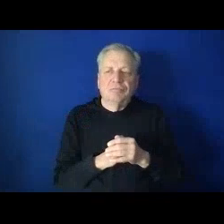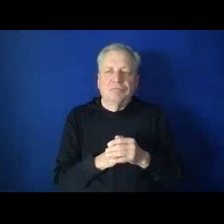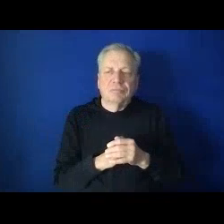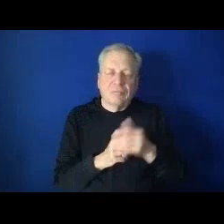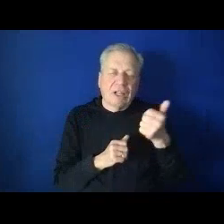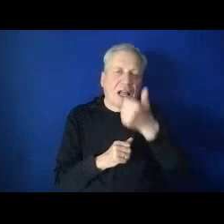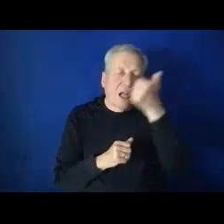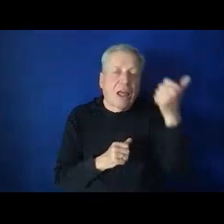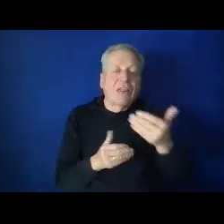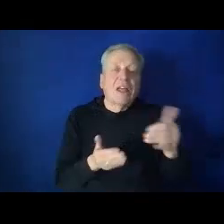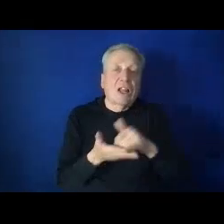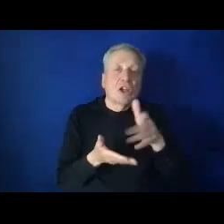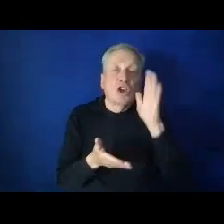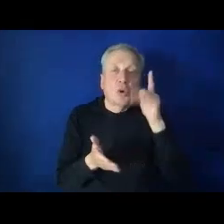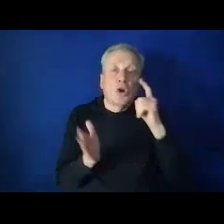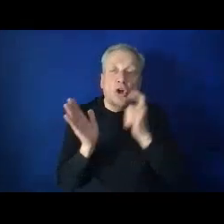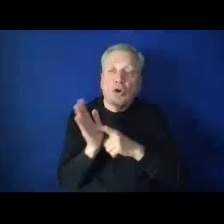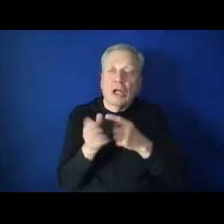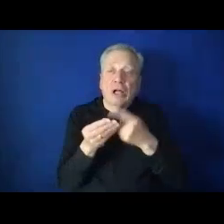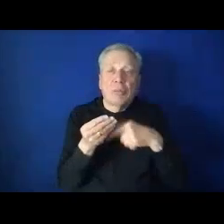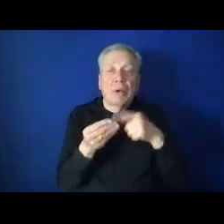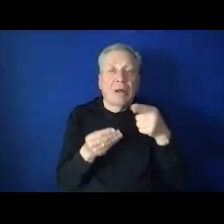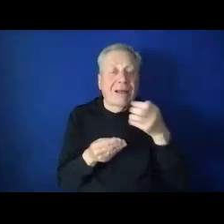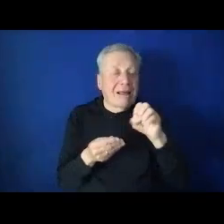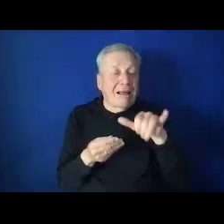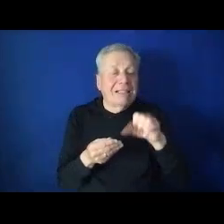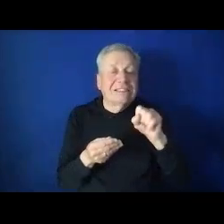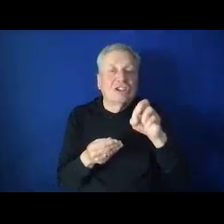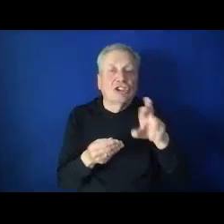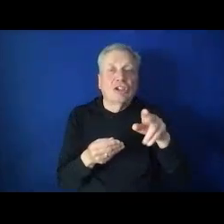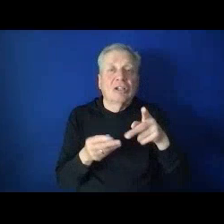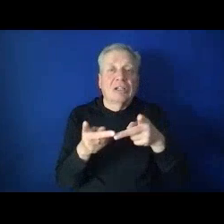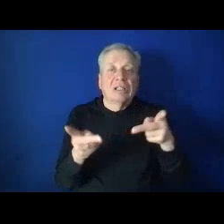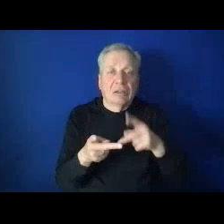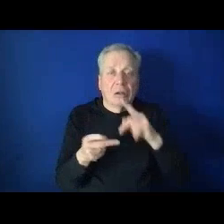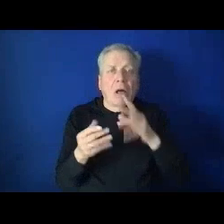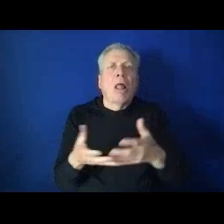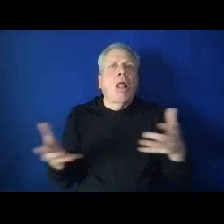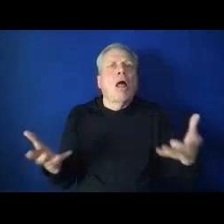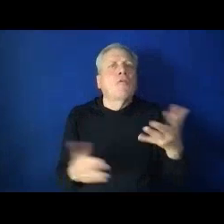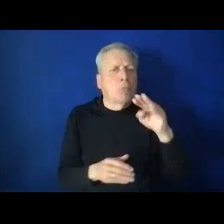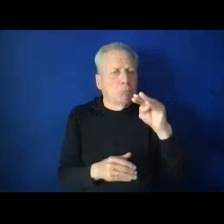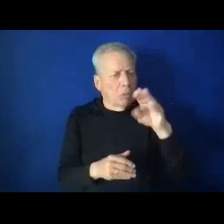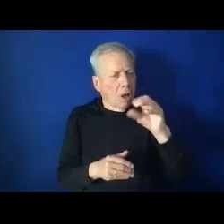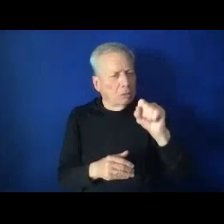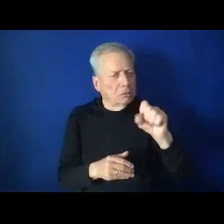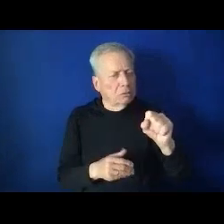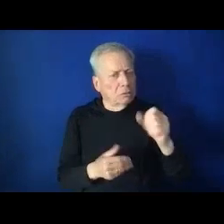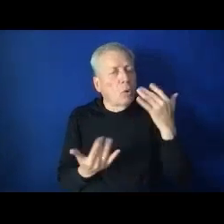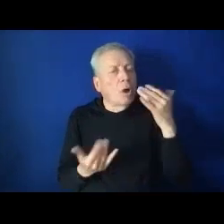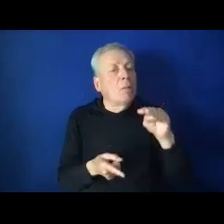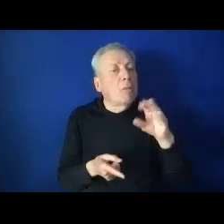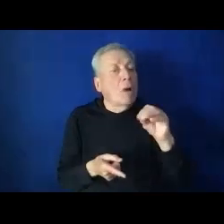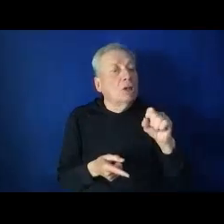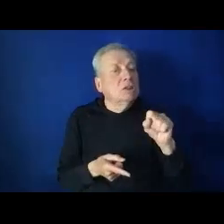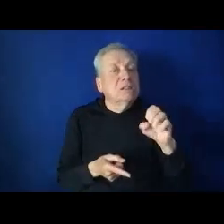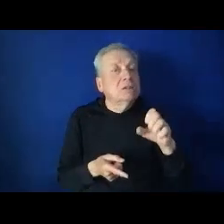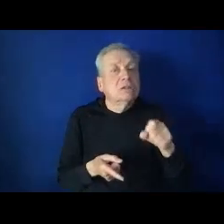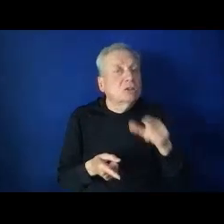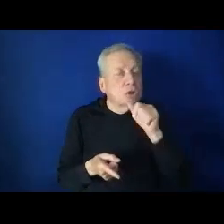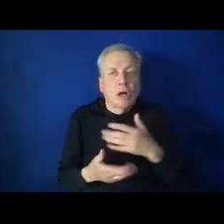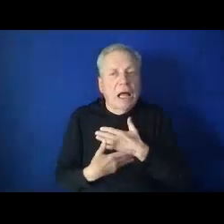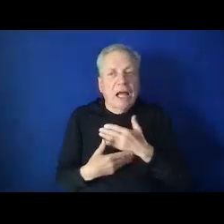Another thing you'll notice about the geyser basins are lots of mosses, and that's because mosses don't have roots, and so they